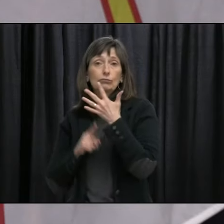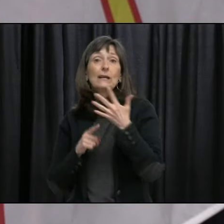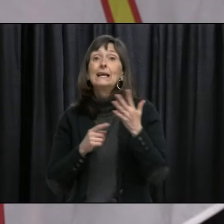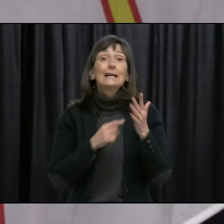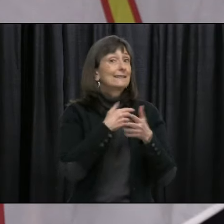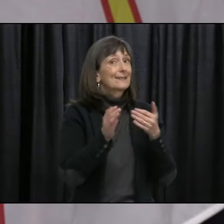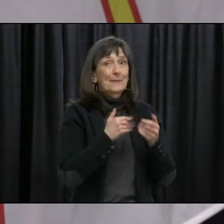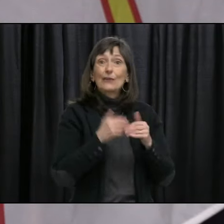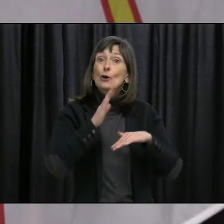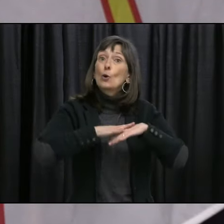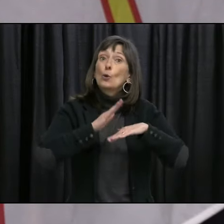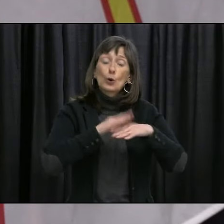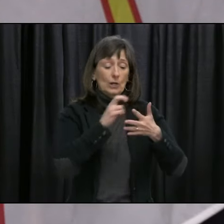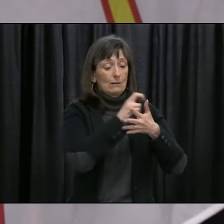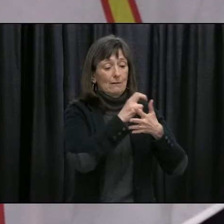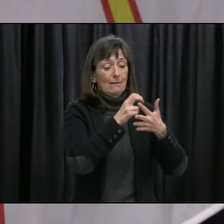of